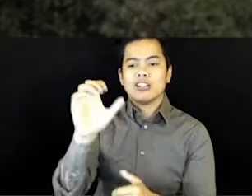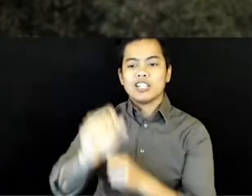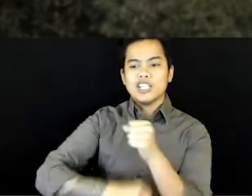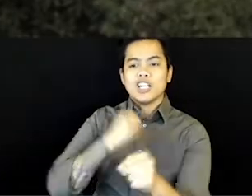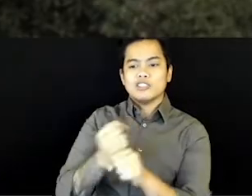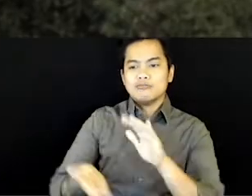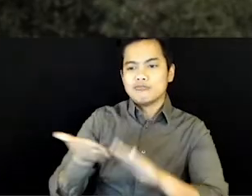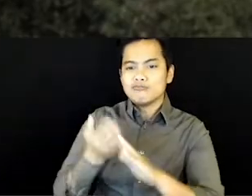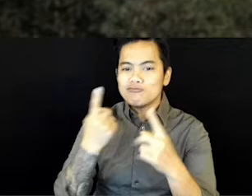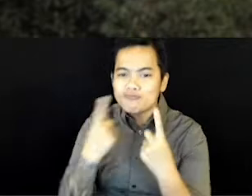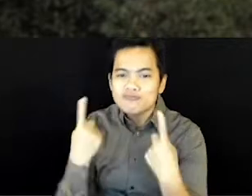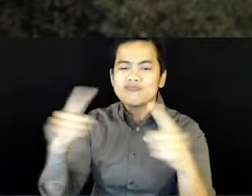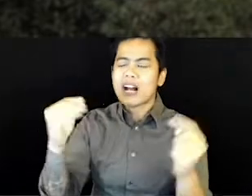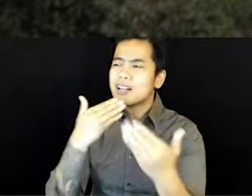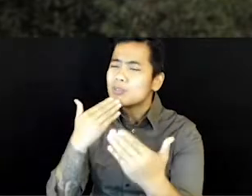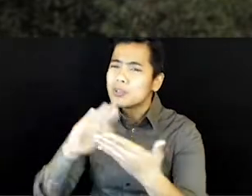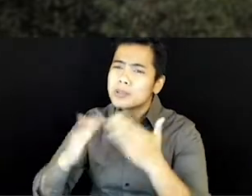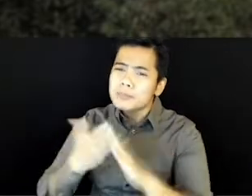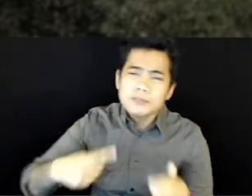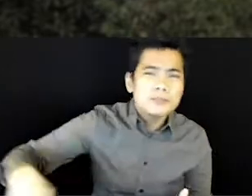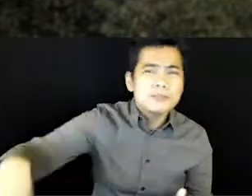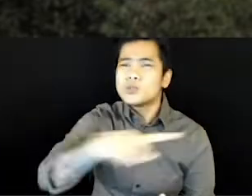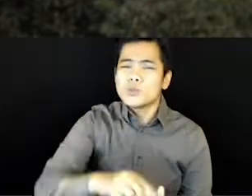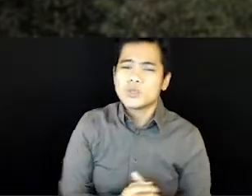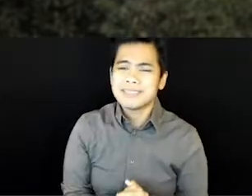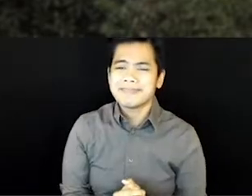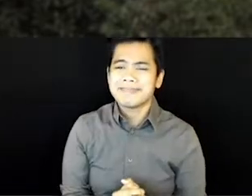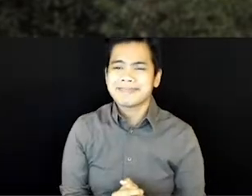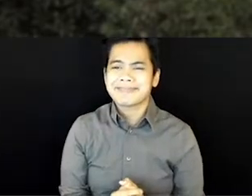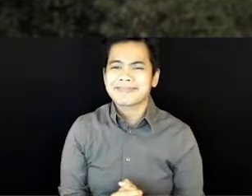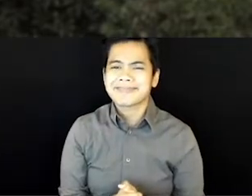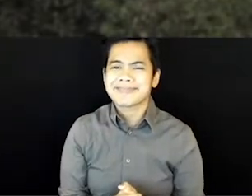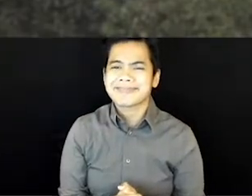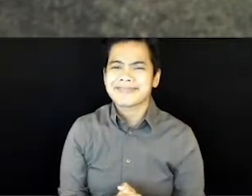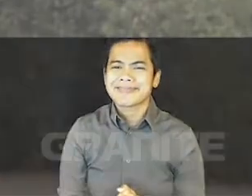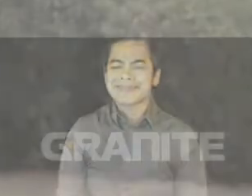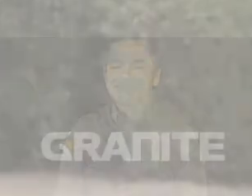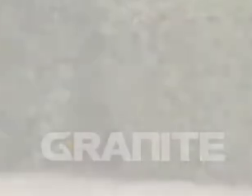to the next 100 years of operational achievement and community service. Thank you.